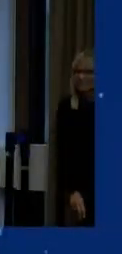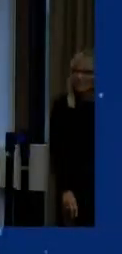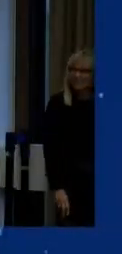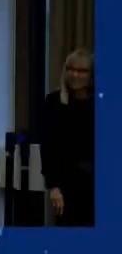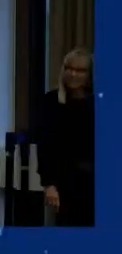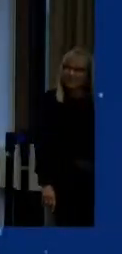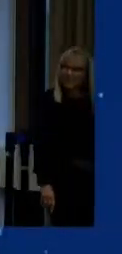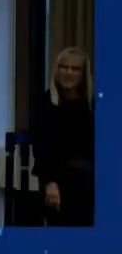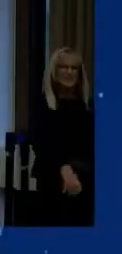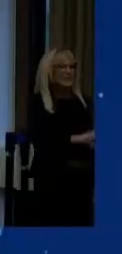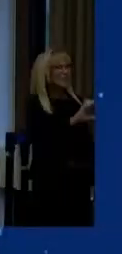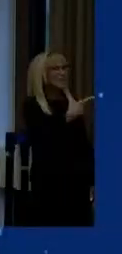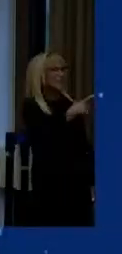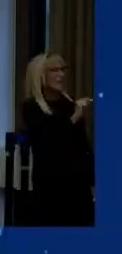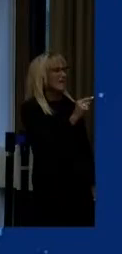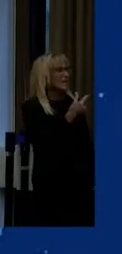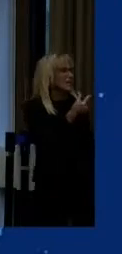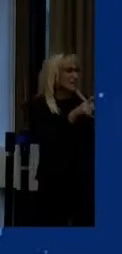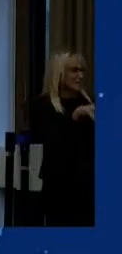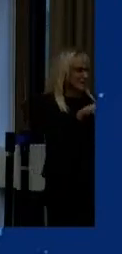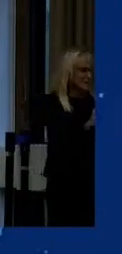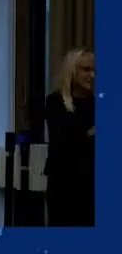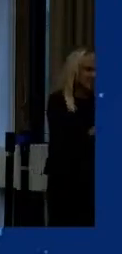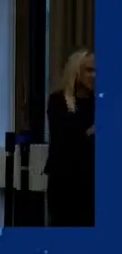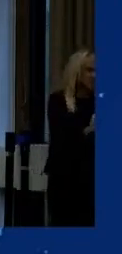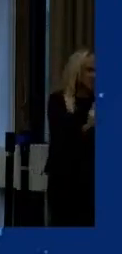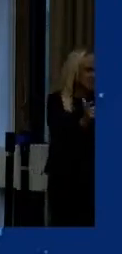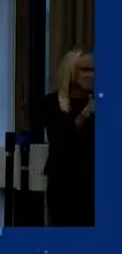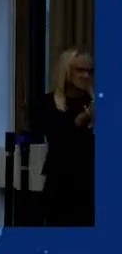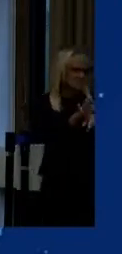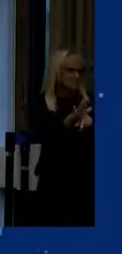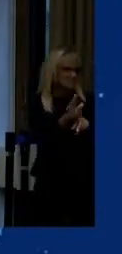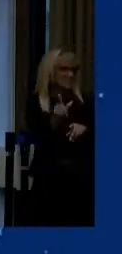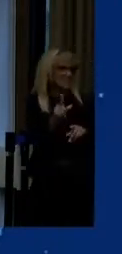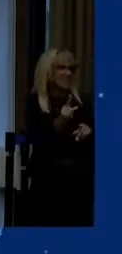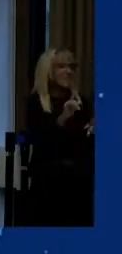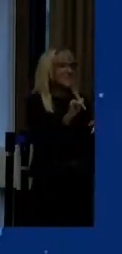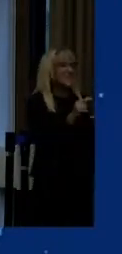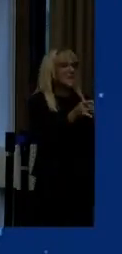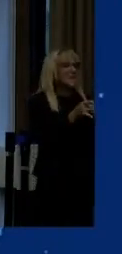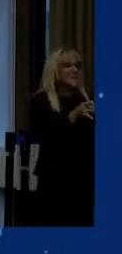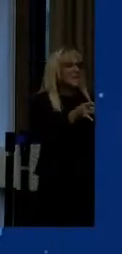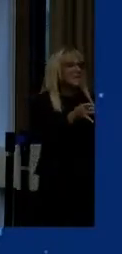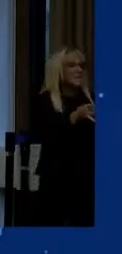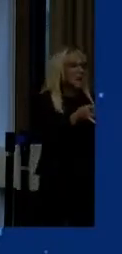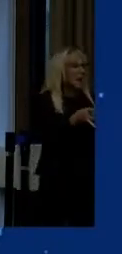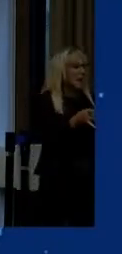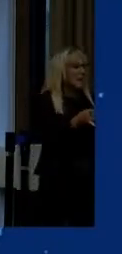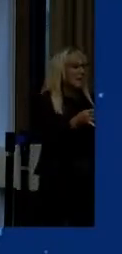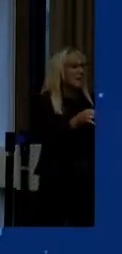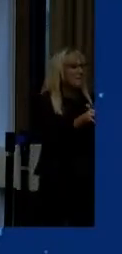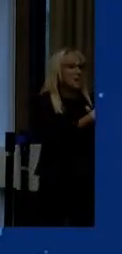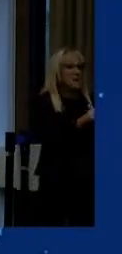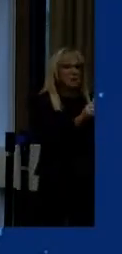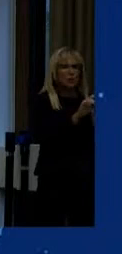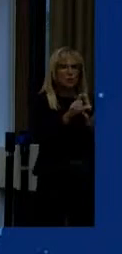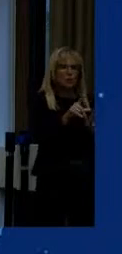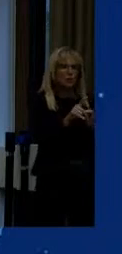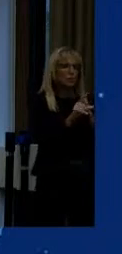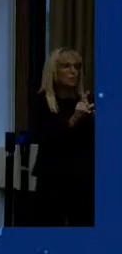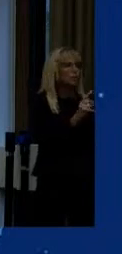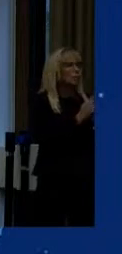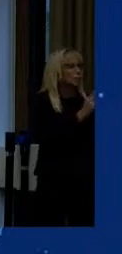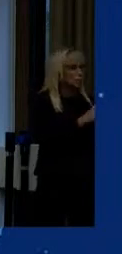And so ChatGPT is a dialogue model tool where users put in a